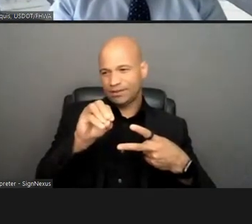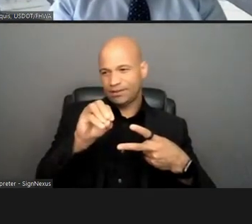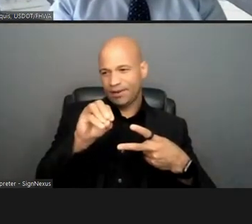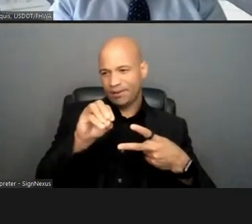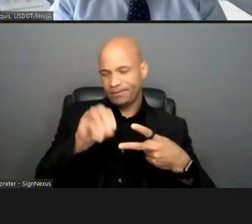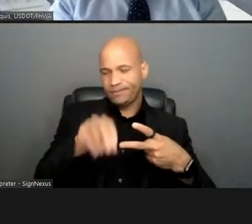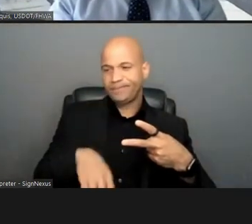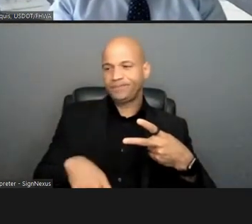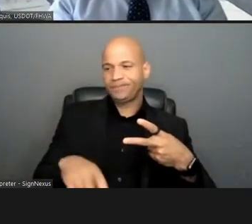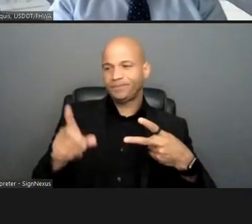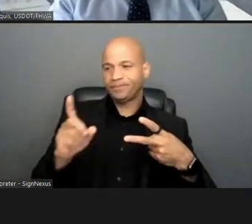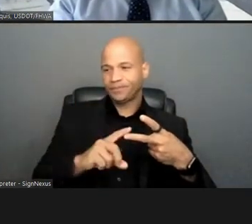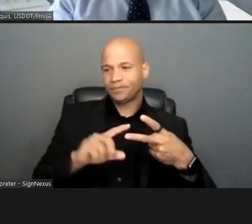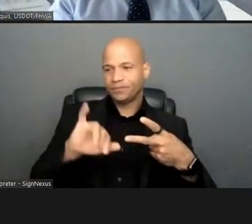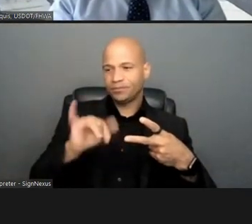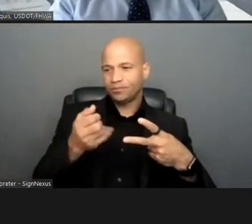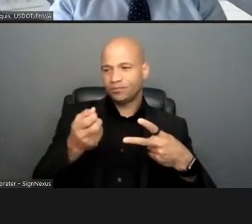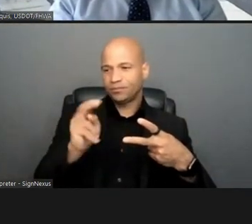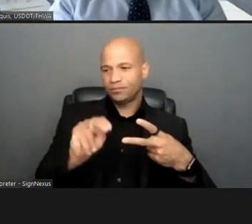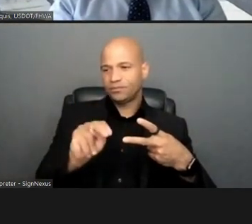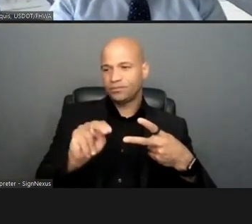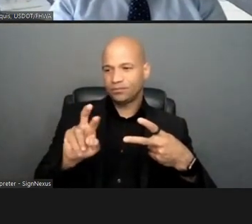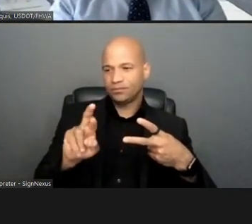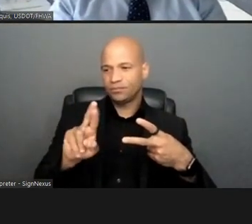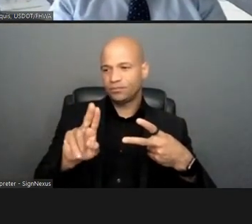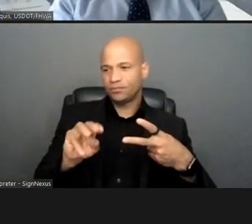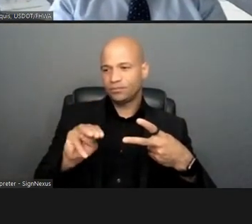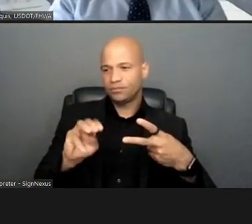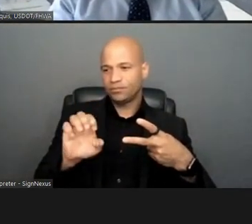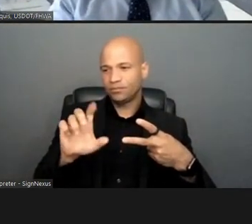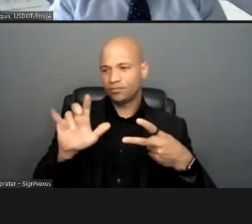Winfield followed by John Rumley